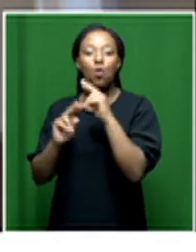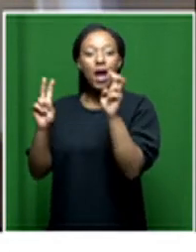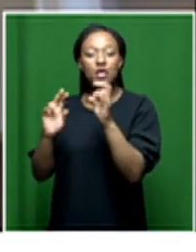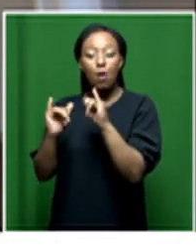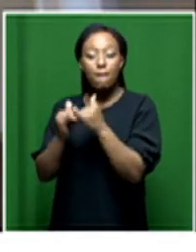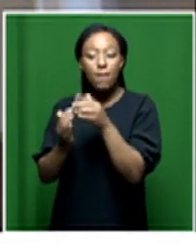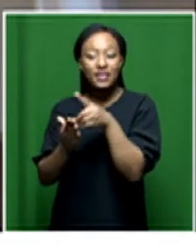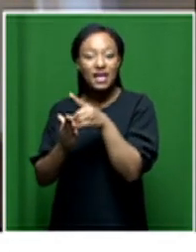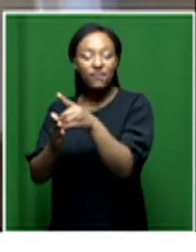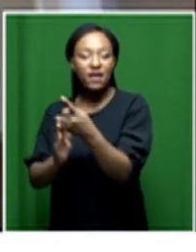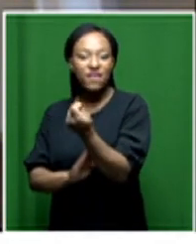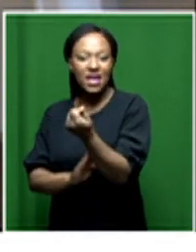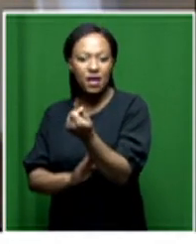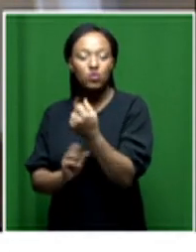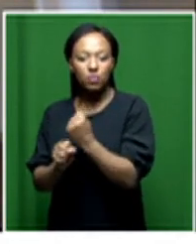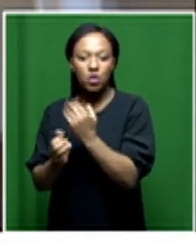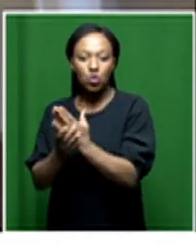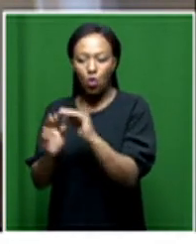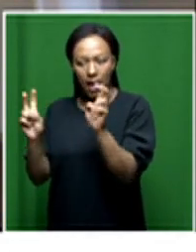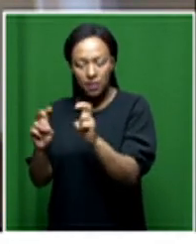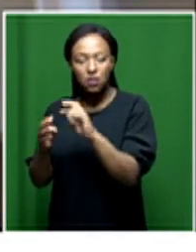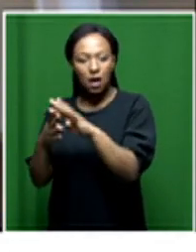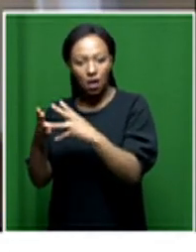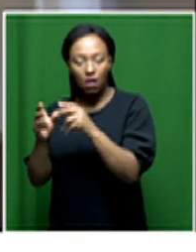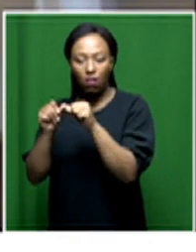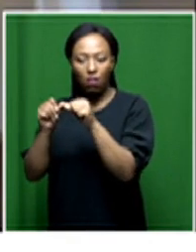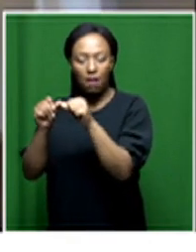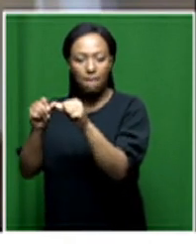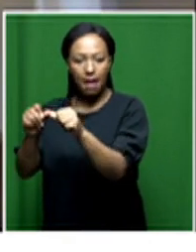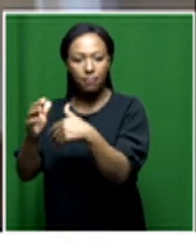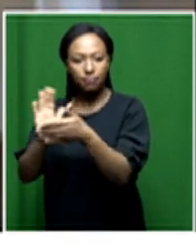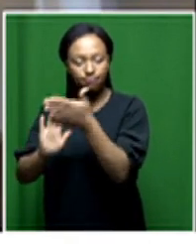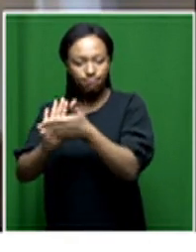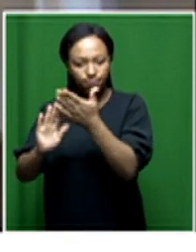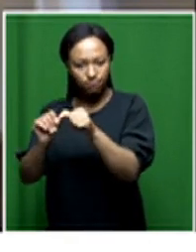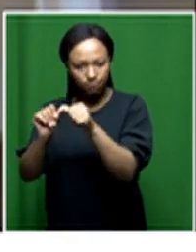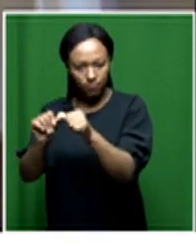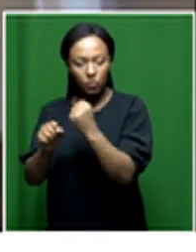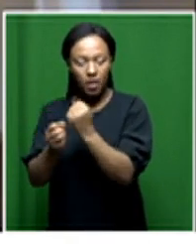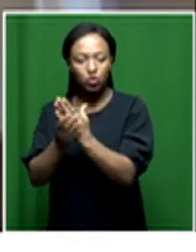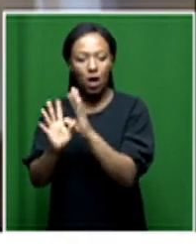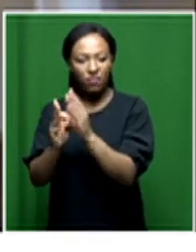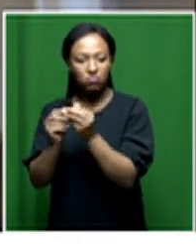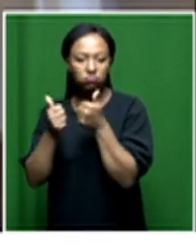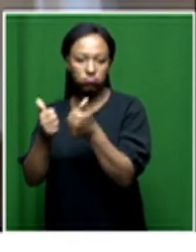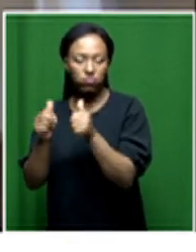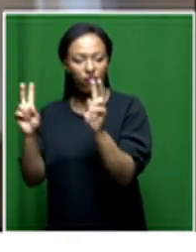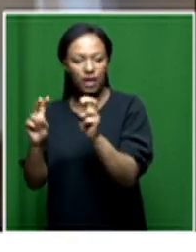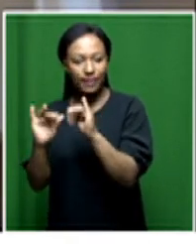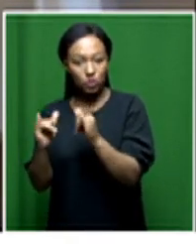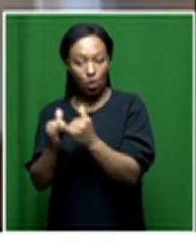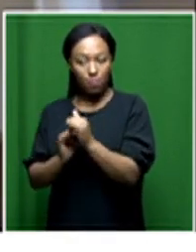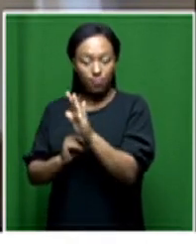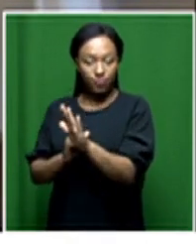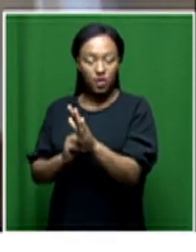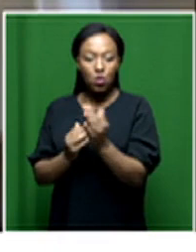terms of keeping the grid well maintained and up to date. And then, of course, many of us would